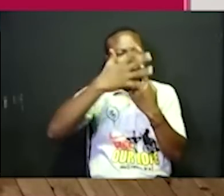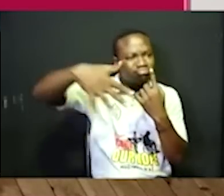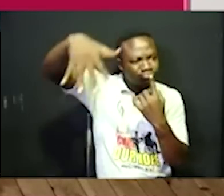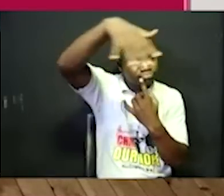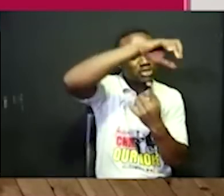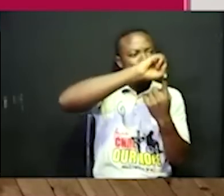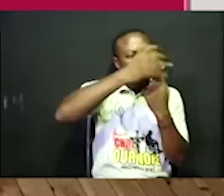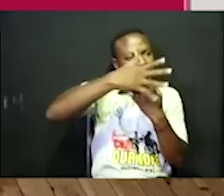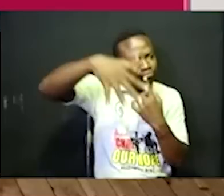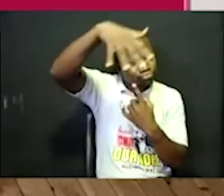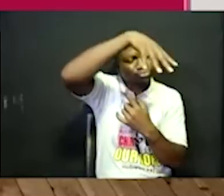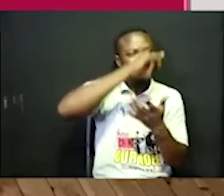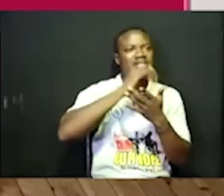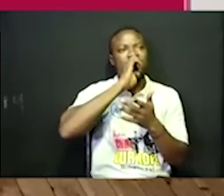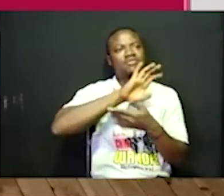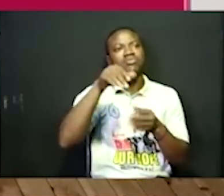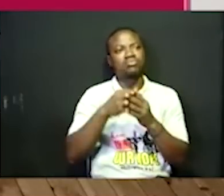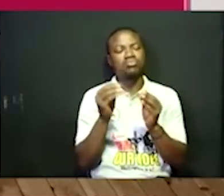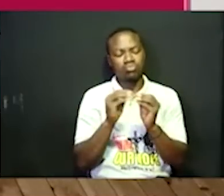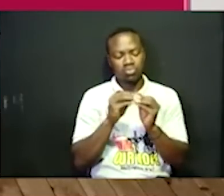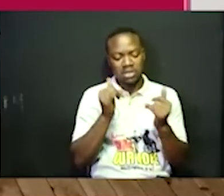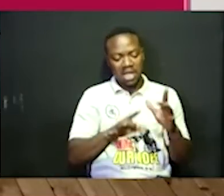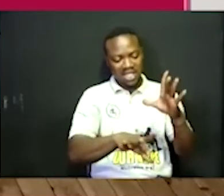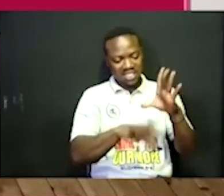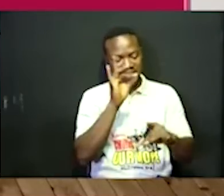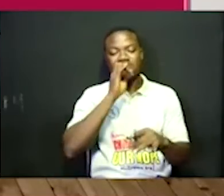Now we also have spiritual evil.